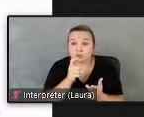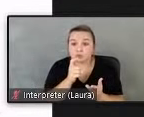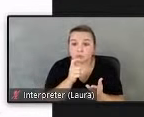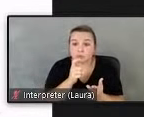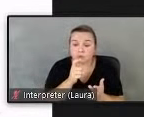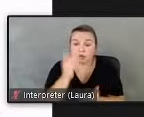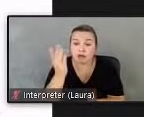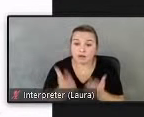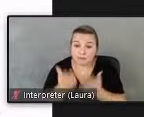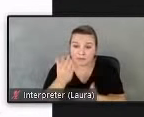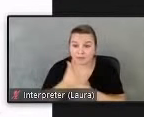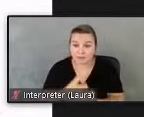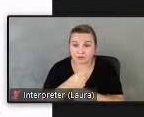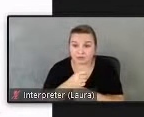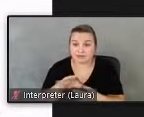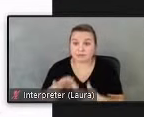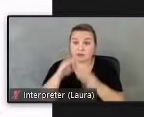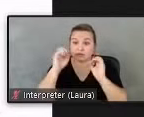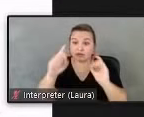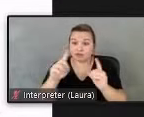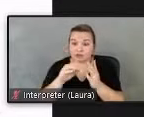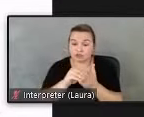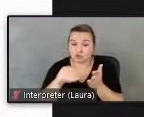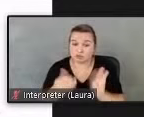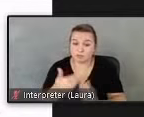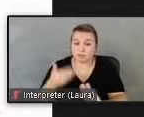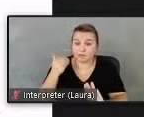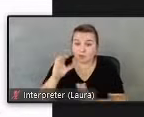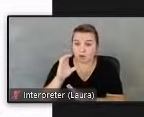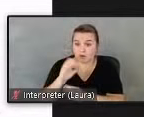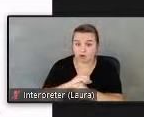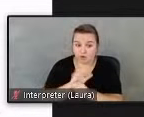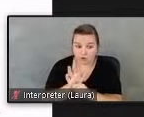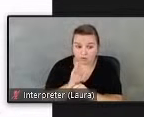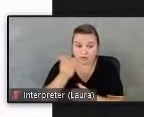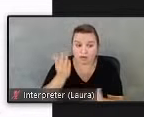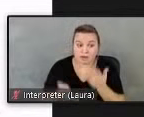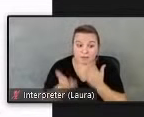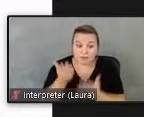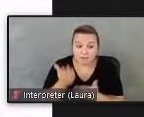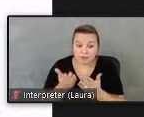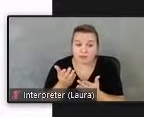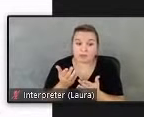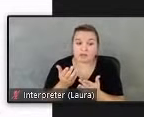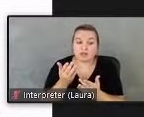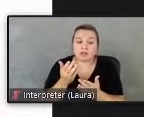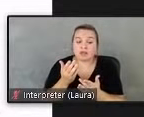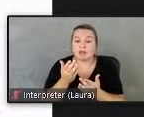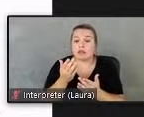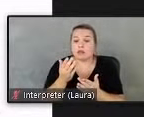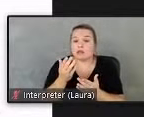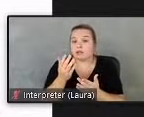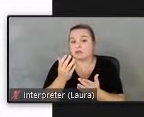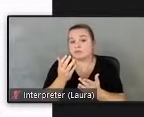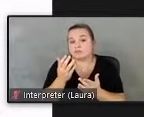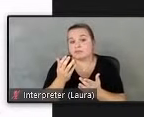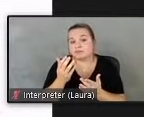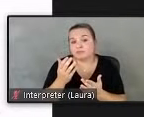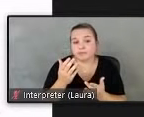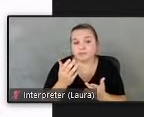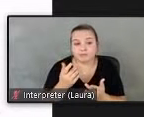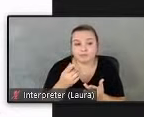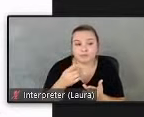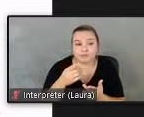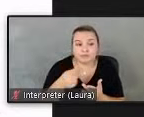have been receiving special education services prior to COVID in March, who may have, what we talked about in the using the jargon of the